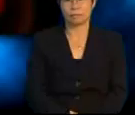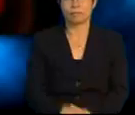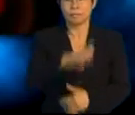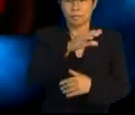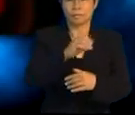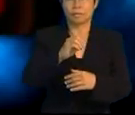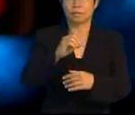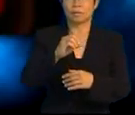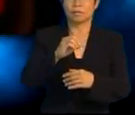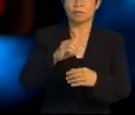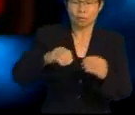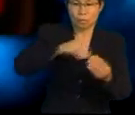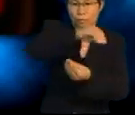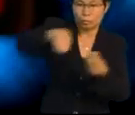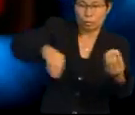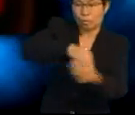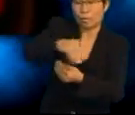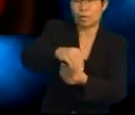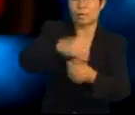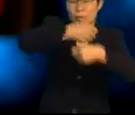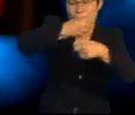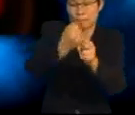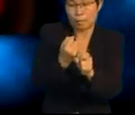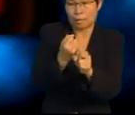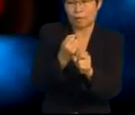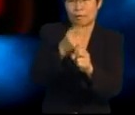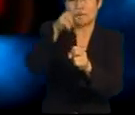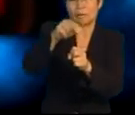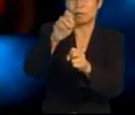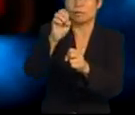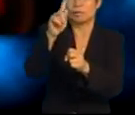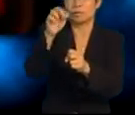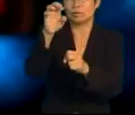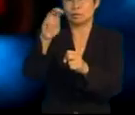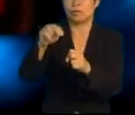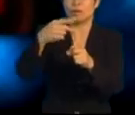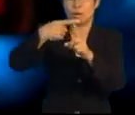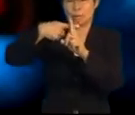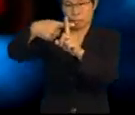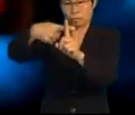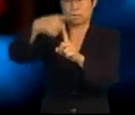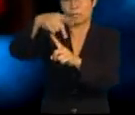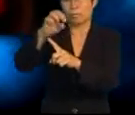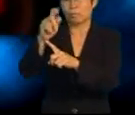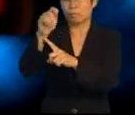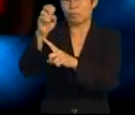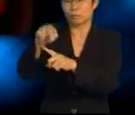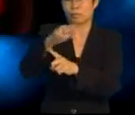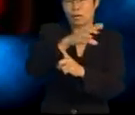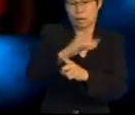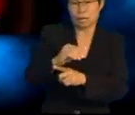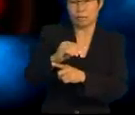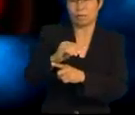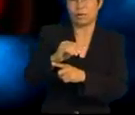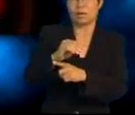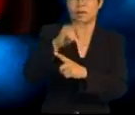They orbit around a nucleus which is made up of positively charged particles called protons and neutral particles